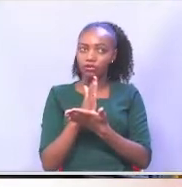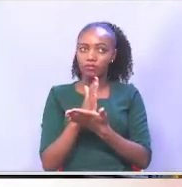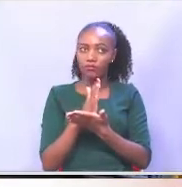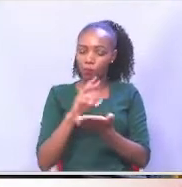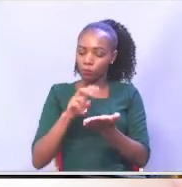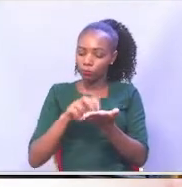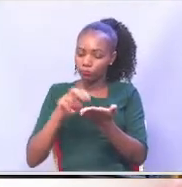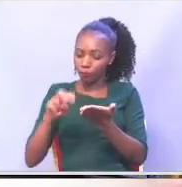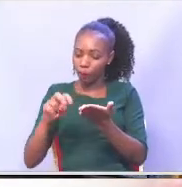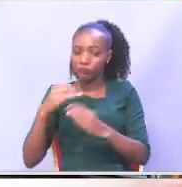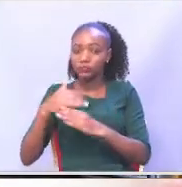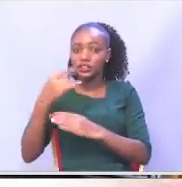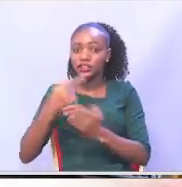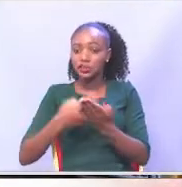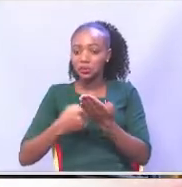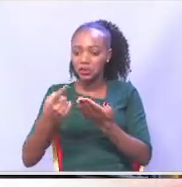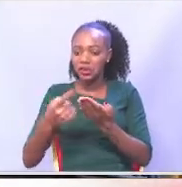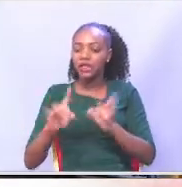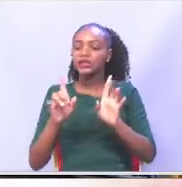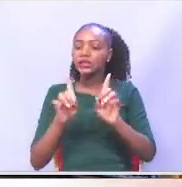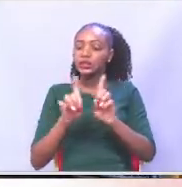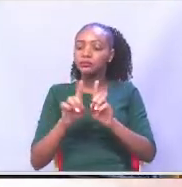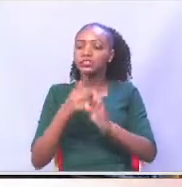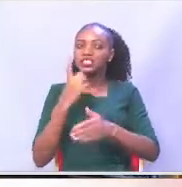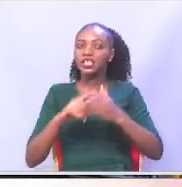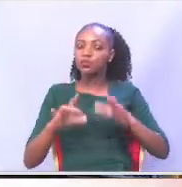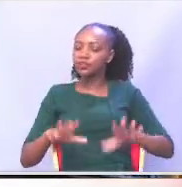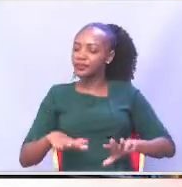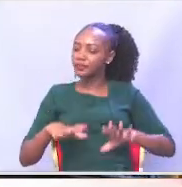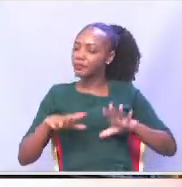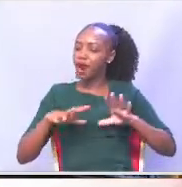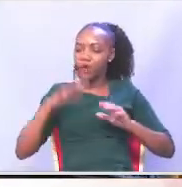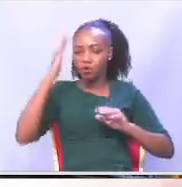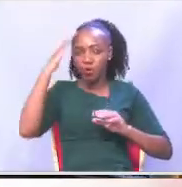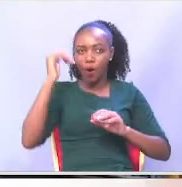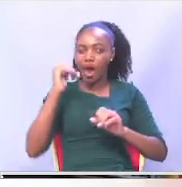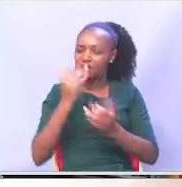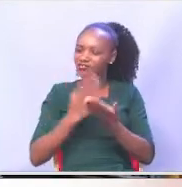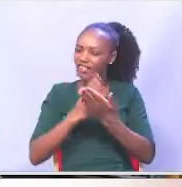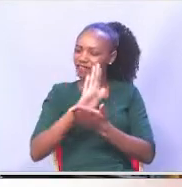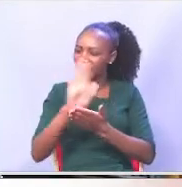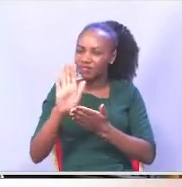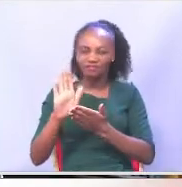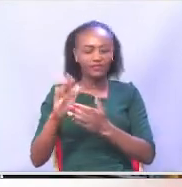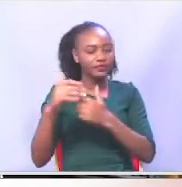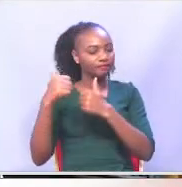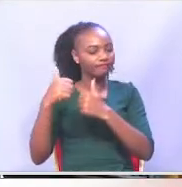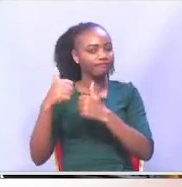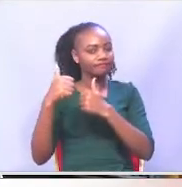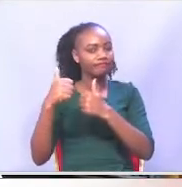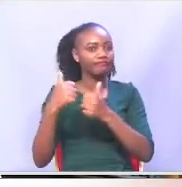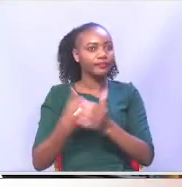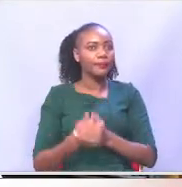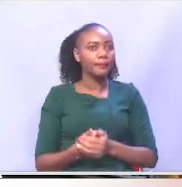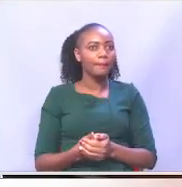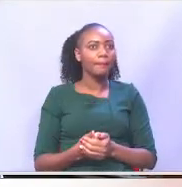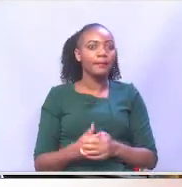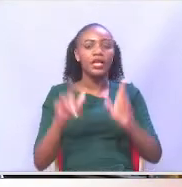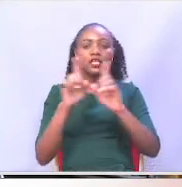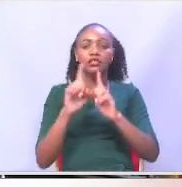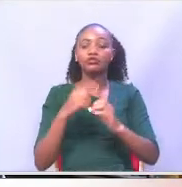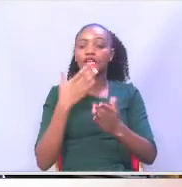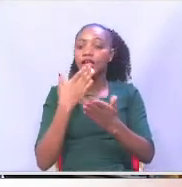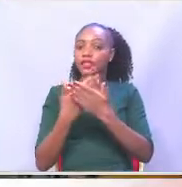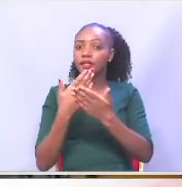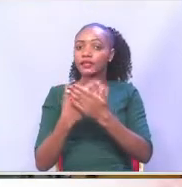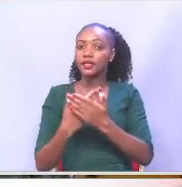power next week, further saying he was proud of the fruits of his service as a public servant, as he thanked the Interior